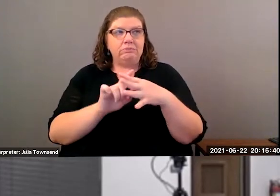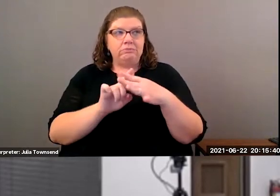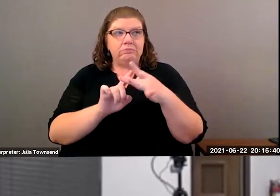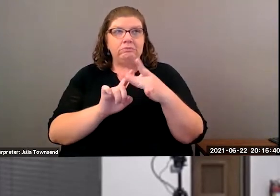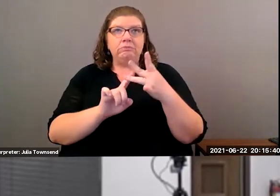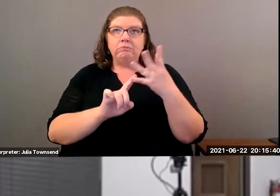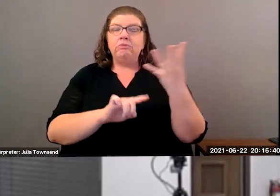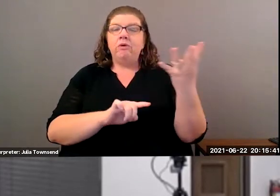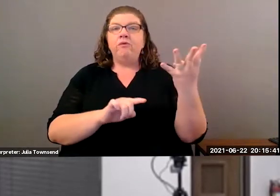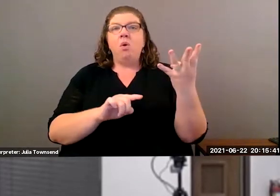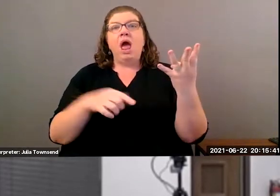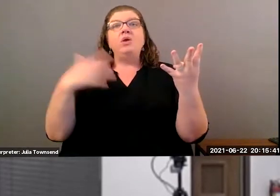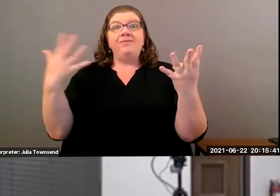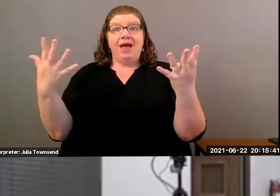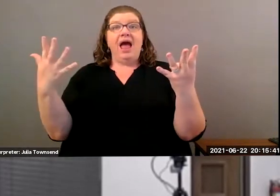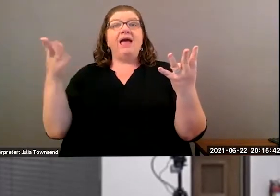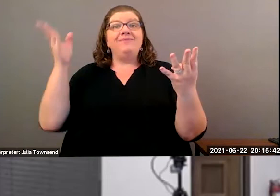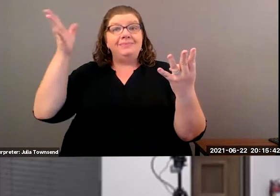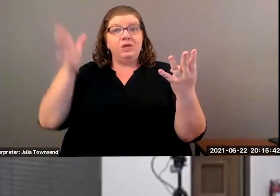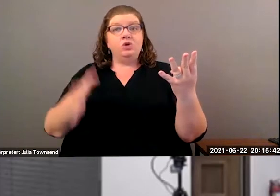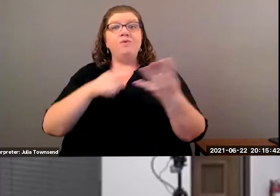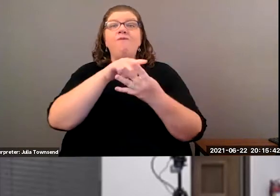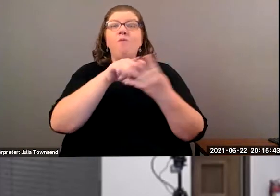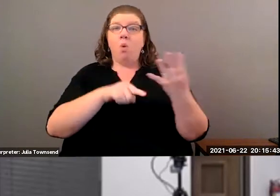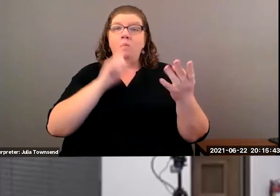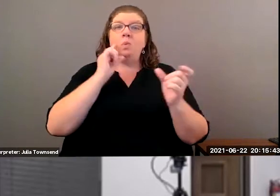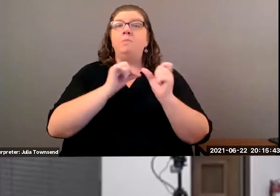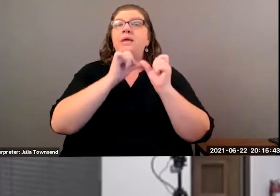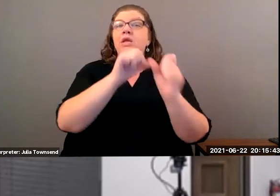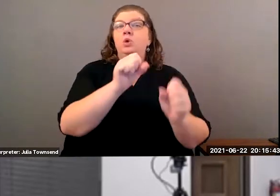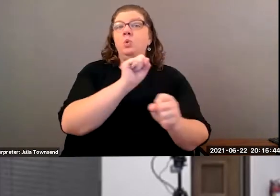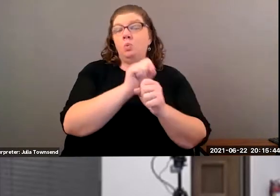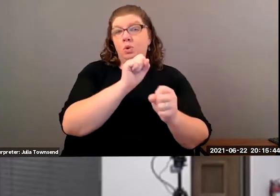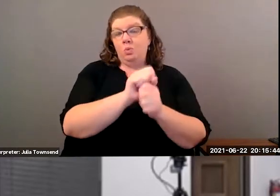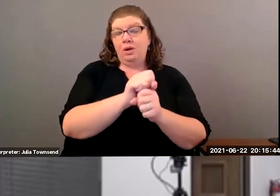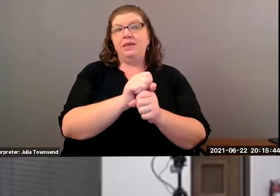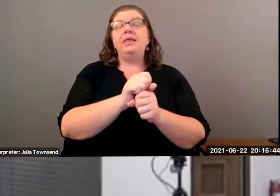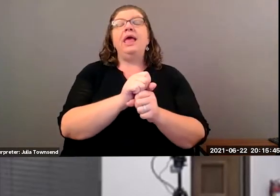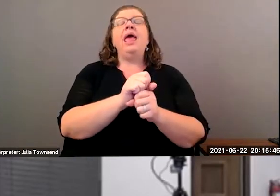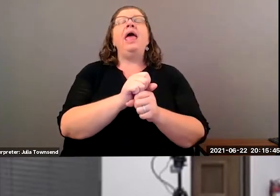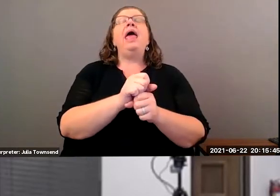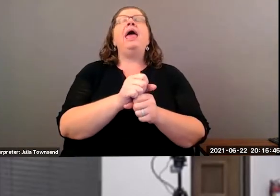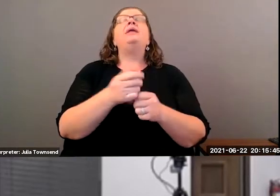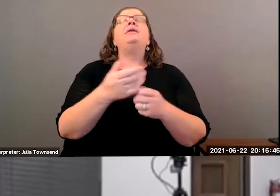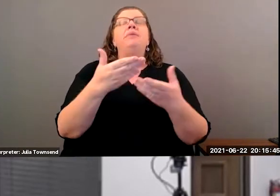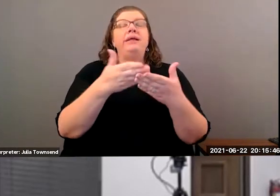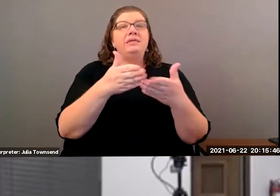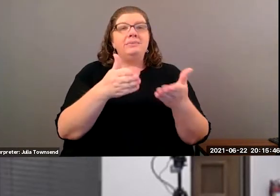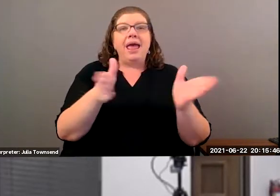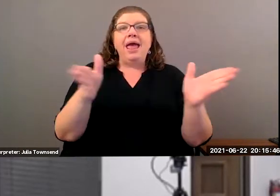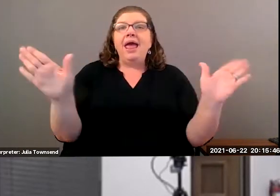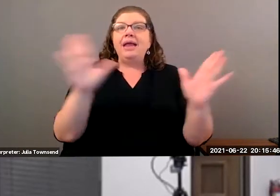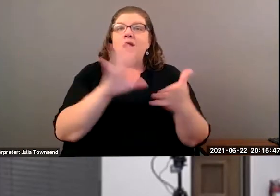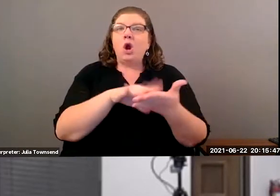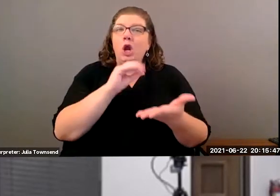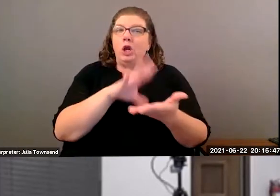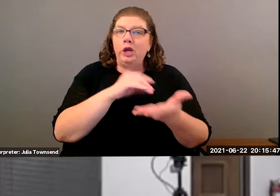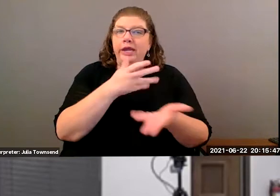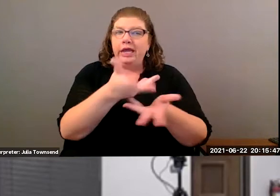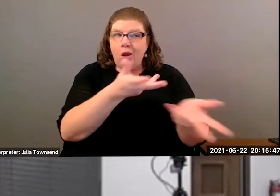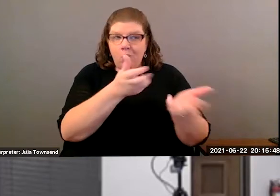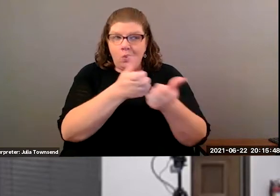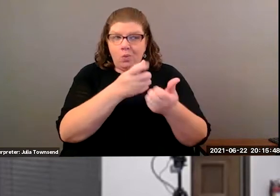out of the 5 we will continue to work with and expand our learning and working with them